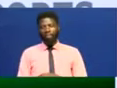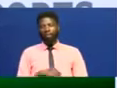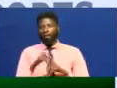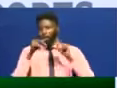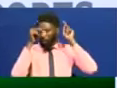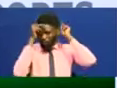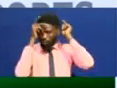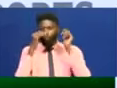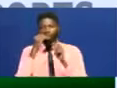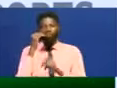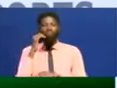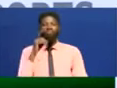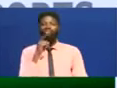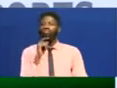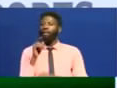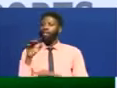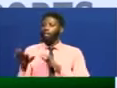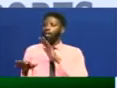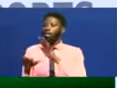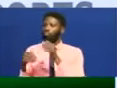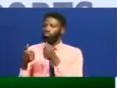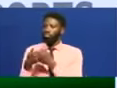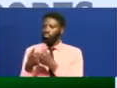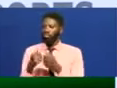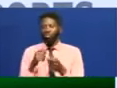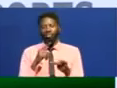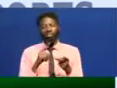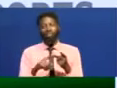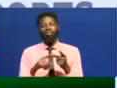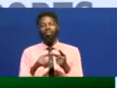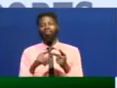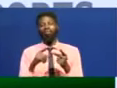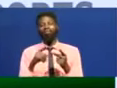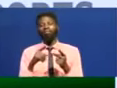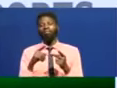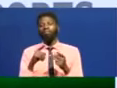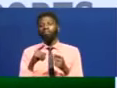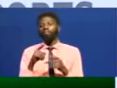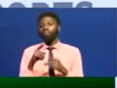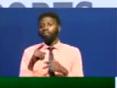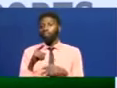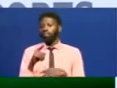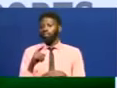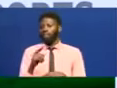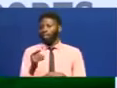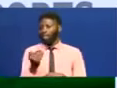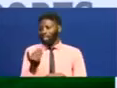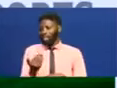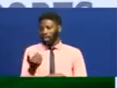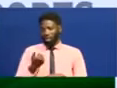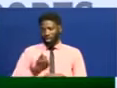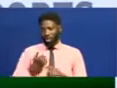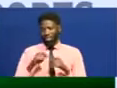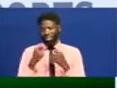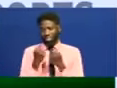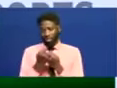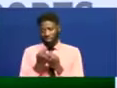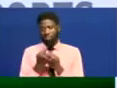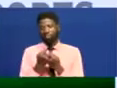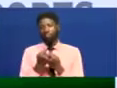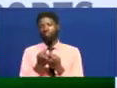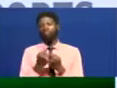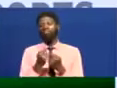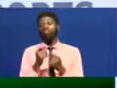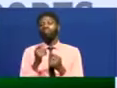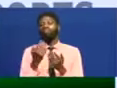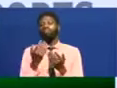Harambee Stars has played here. The Harambee Starlets, the Rising Starlets, have played at Nyayo. And